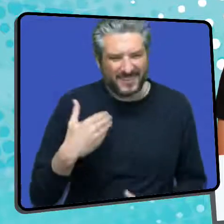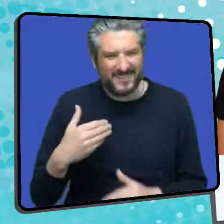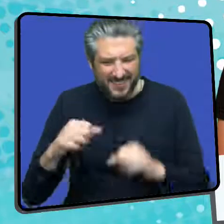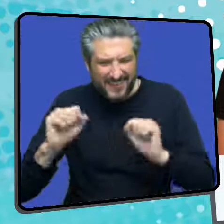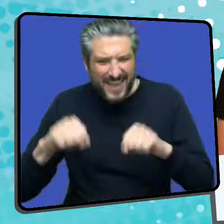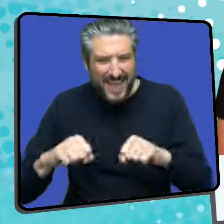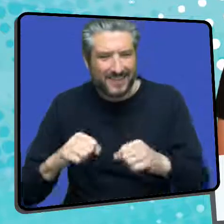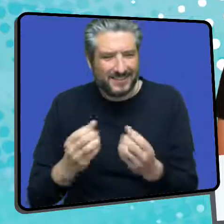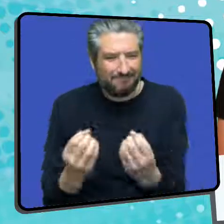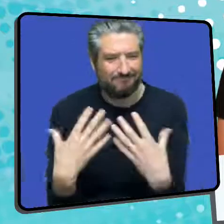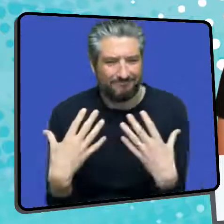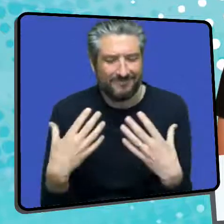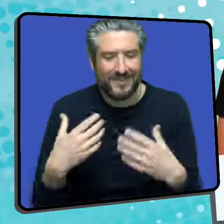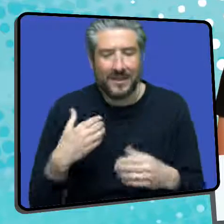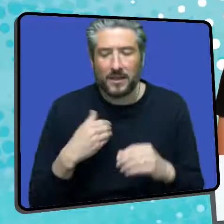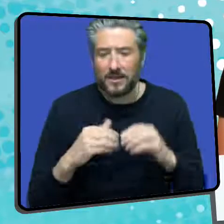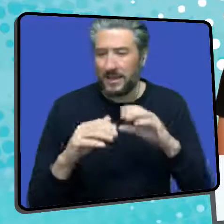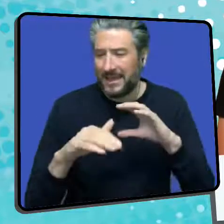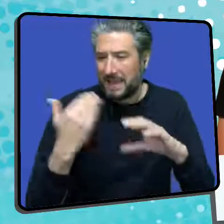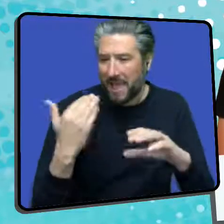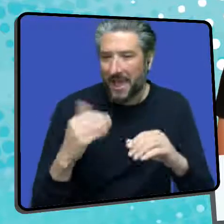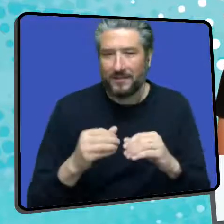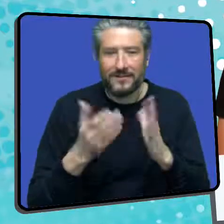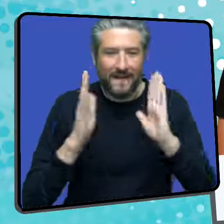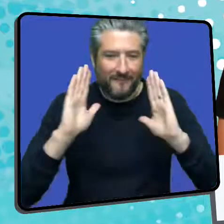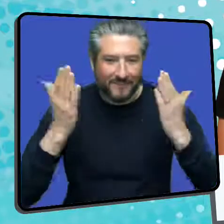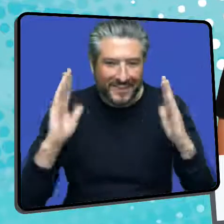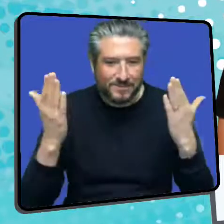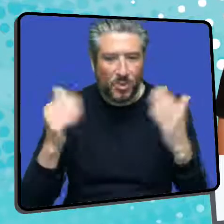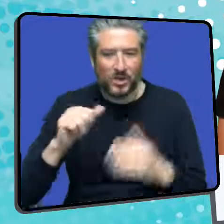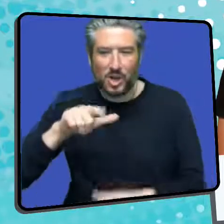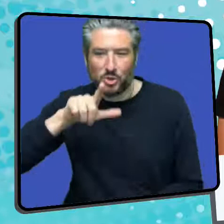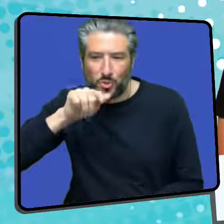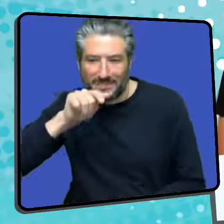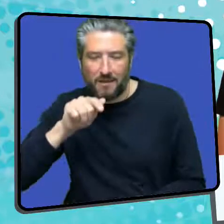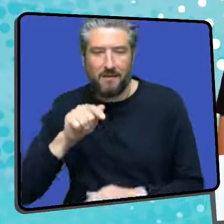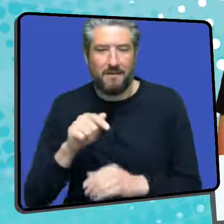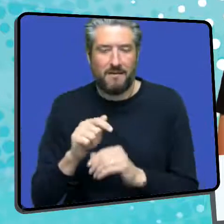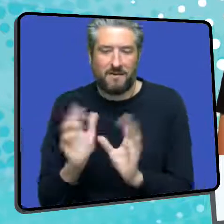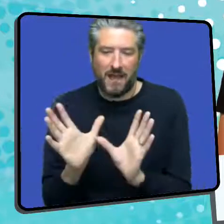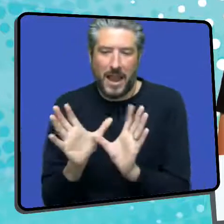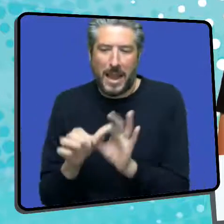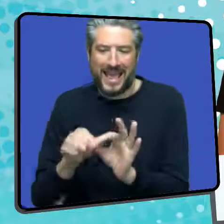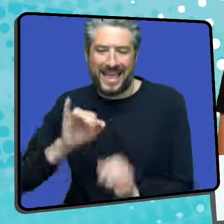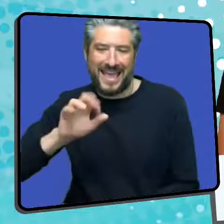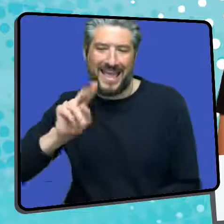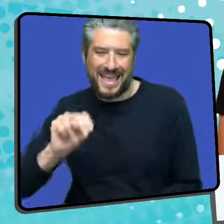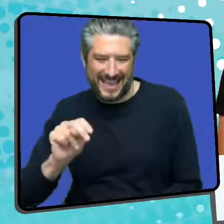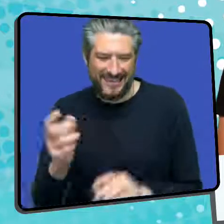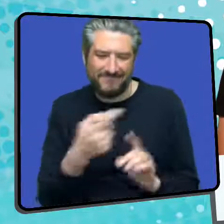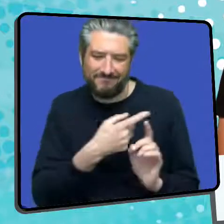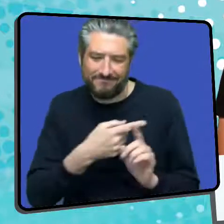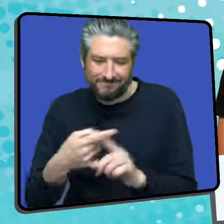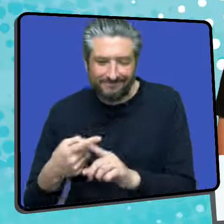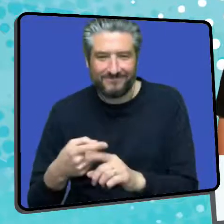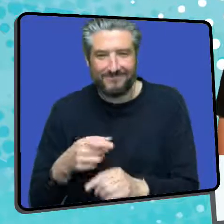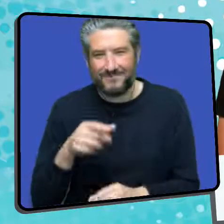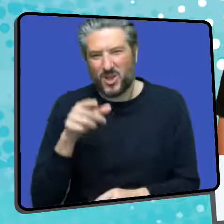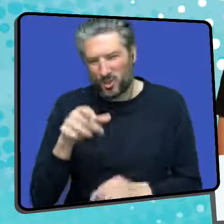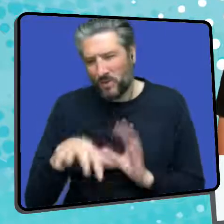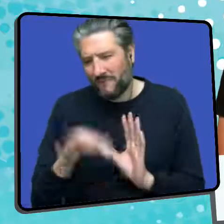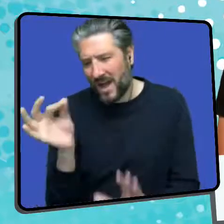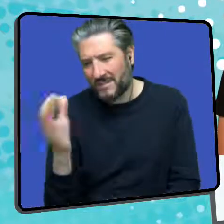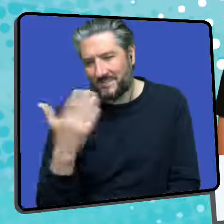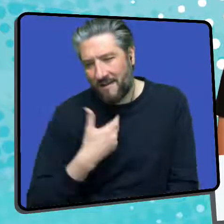on Facebook. Just come find us on the internet, abitofai.show. We are here every